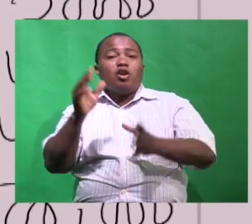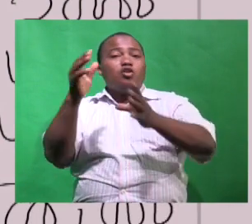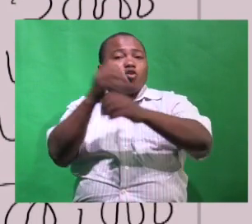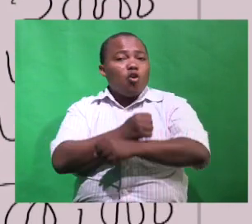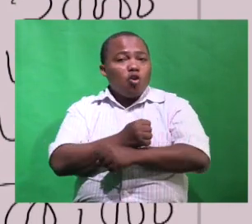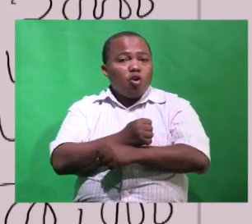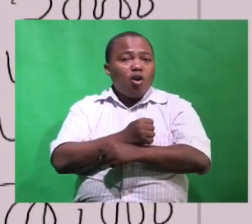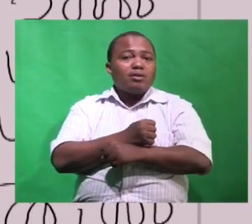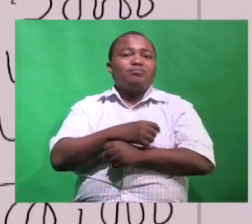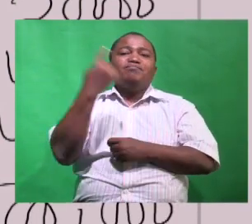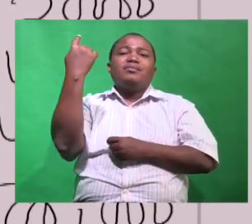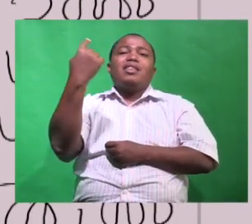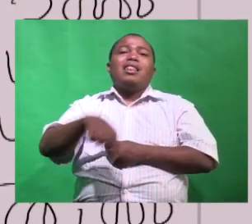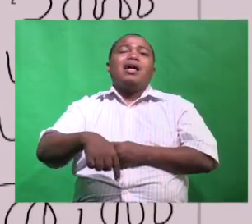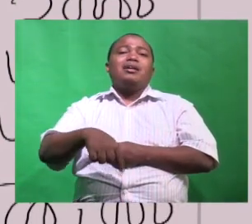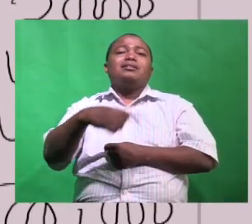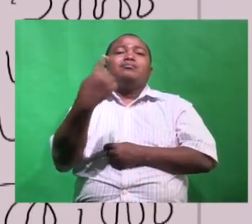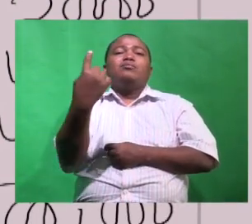100,000.